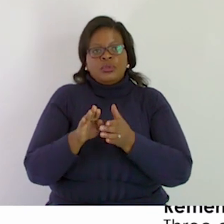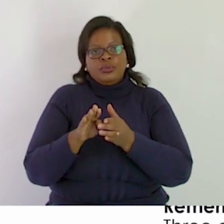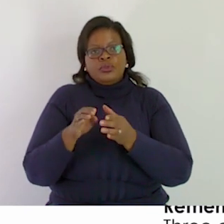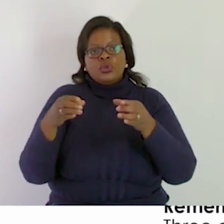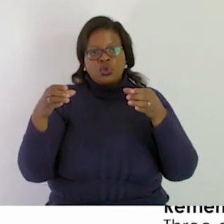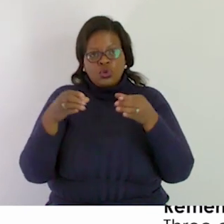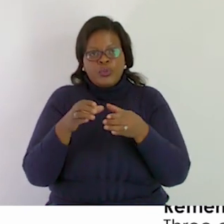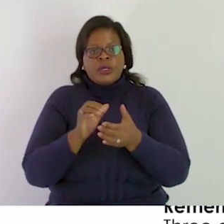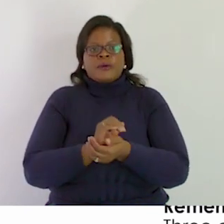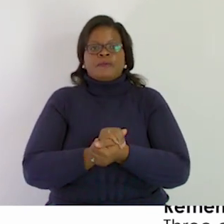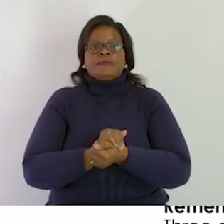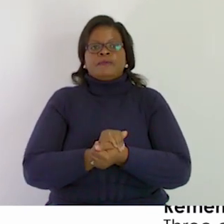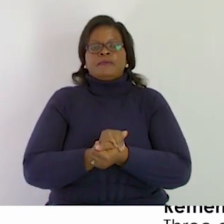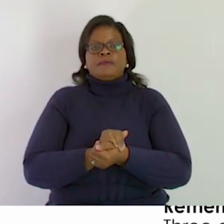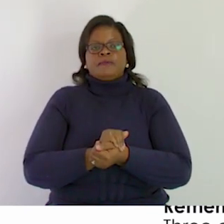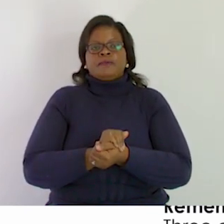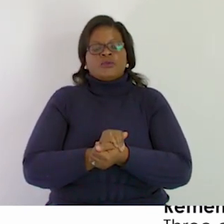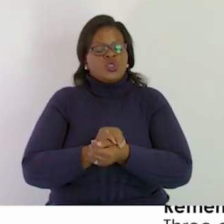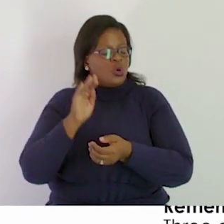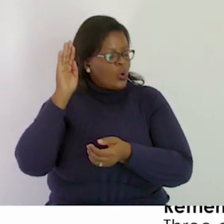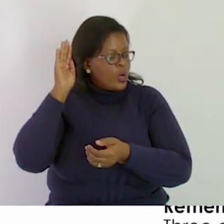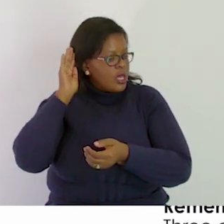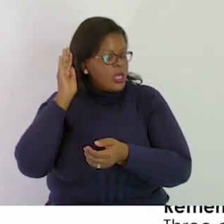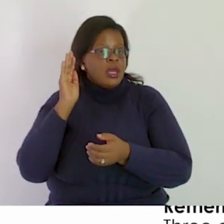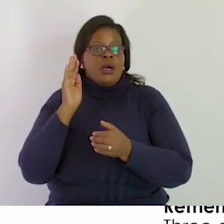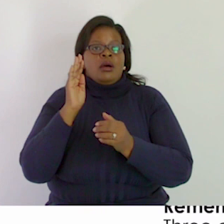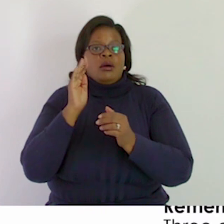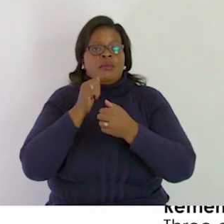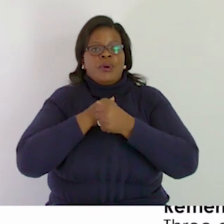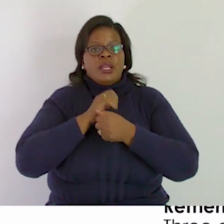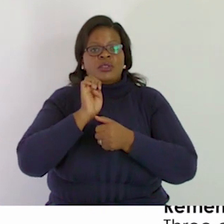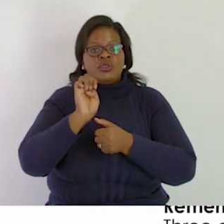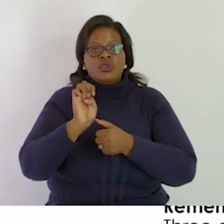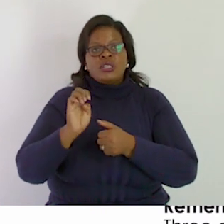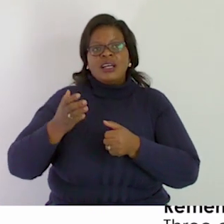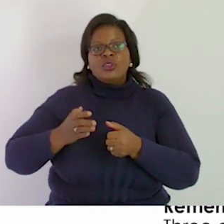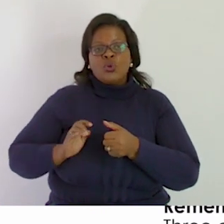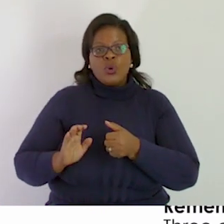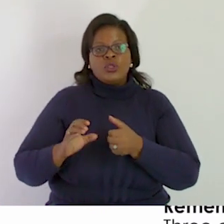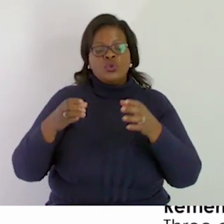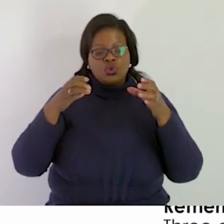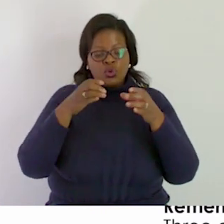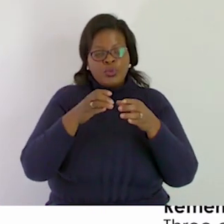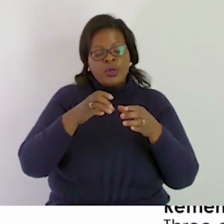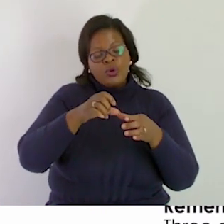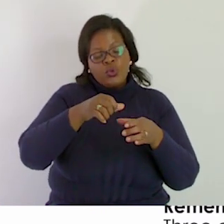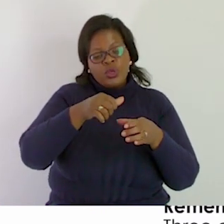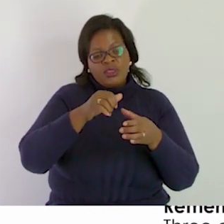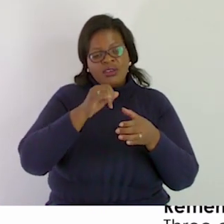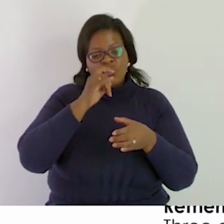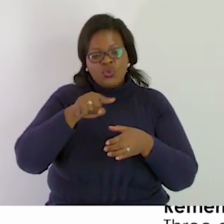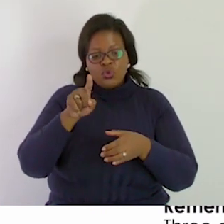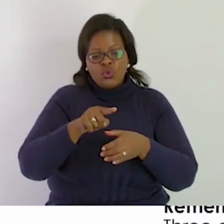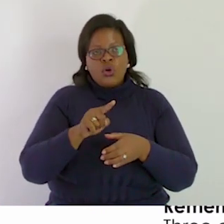grouping. Sometimes you will hear your parents say, I don't want you to associate with wrong friends. What do they mean? Don't